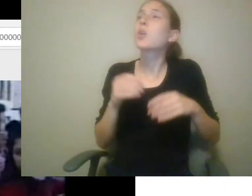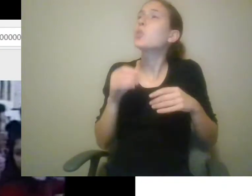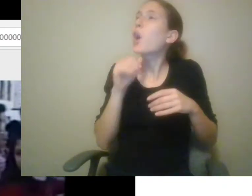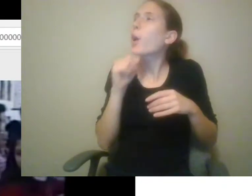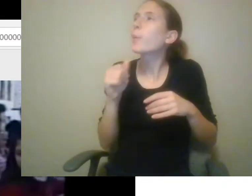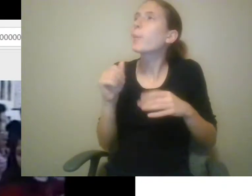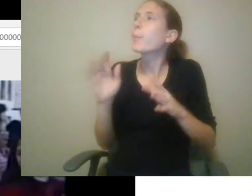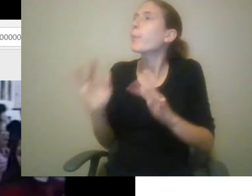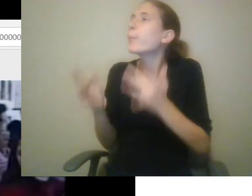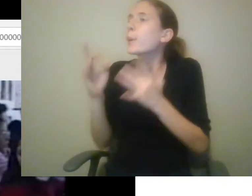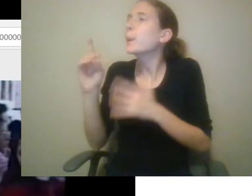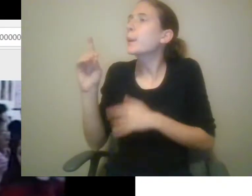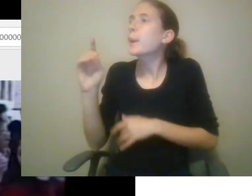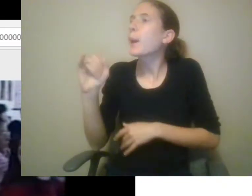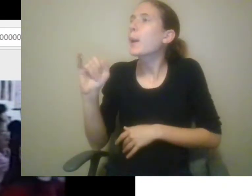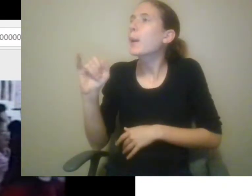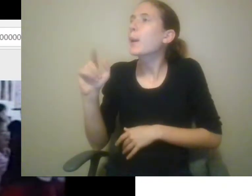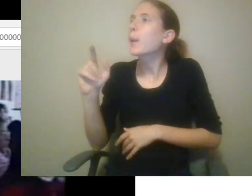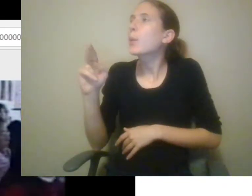opposite of diluted?